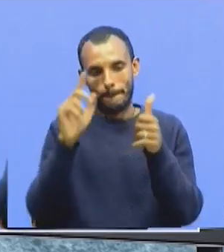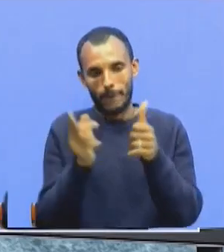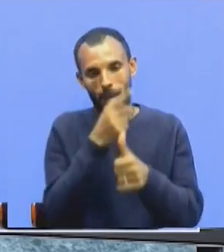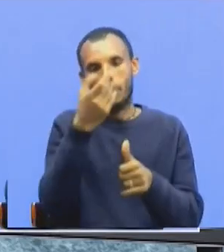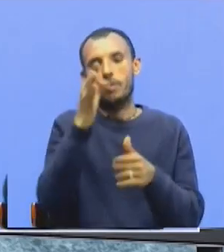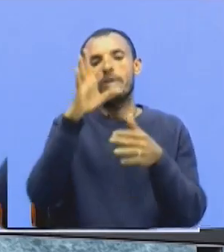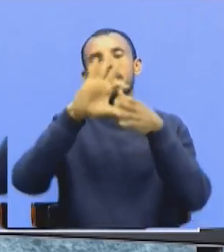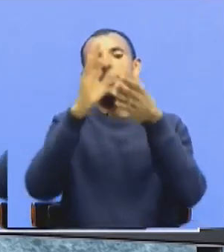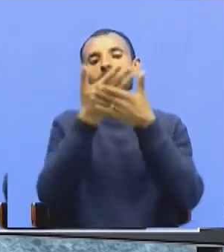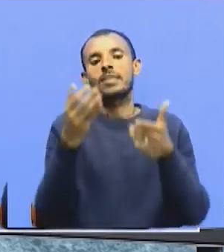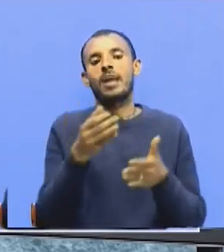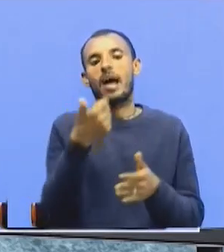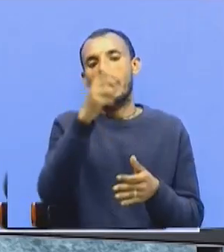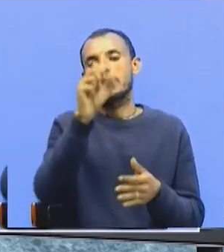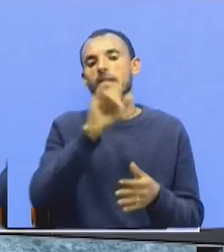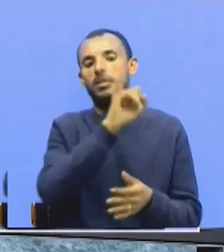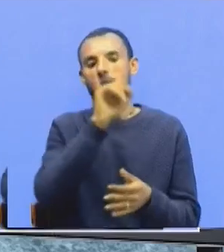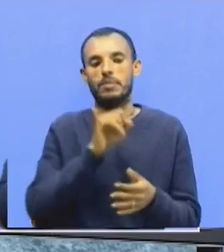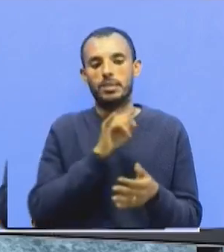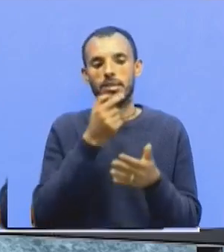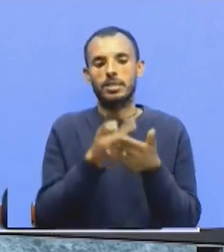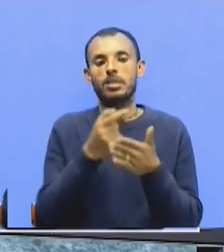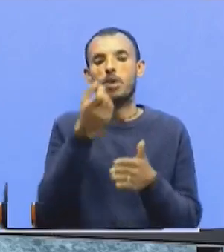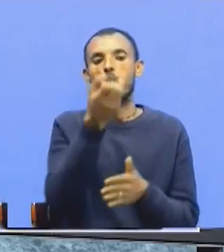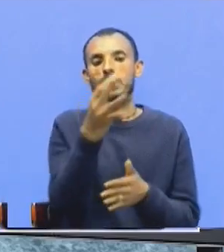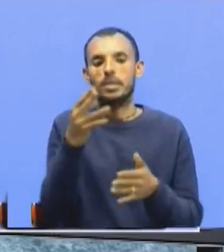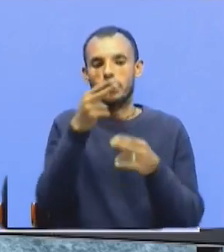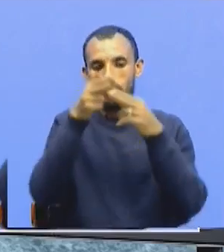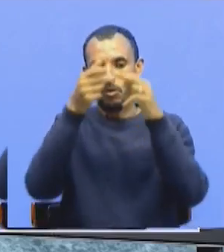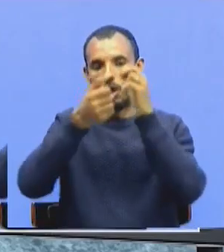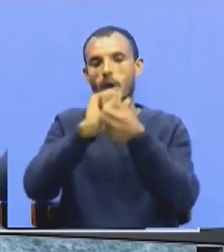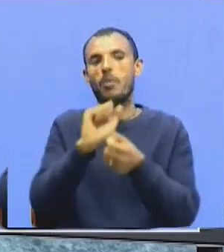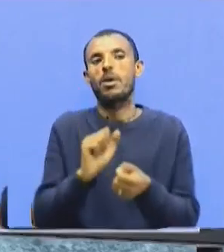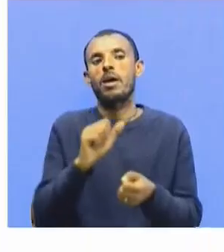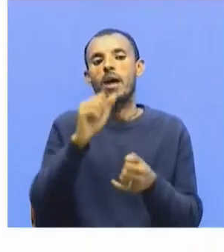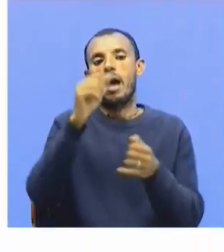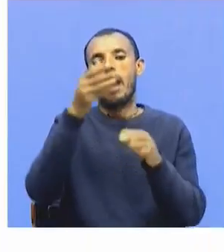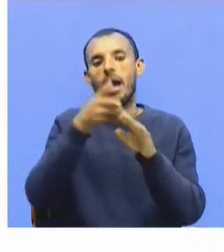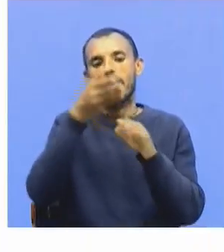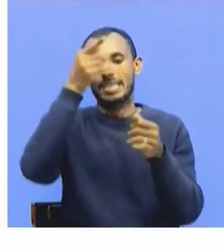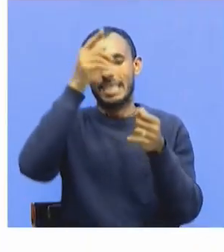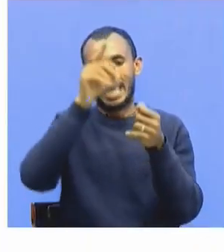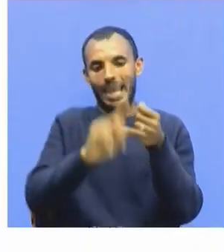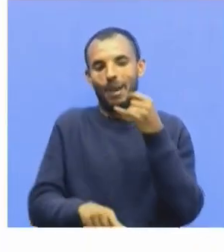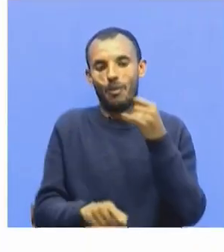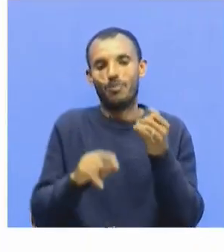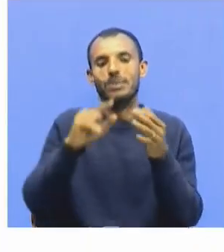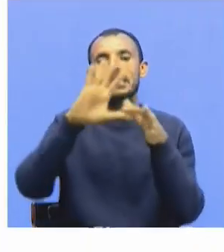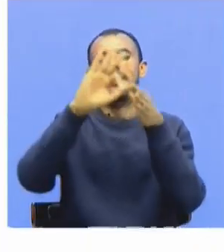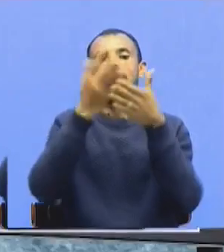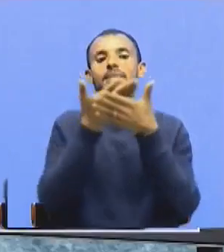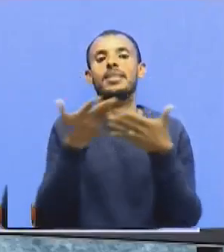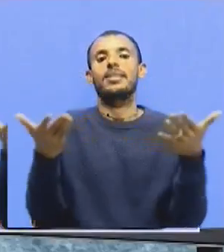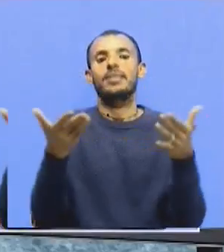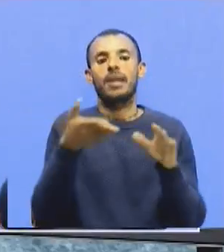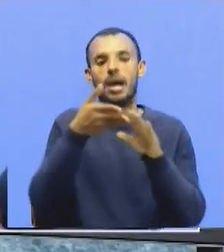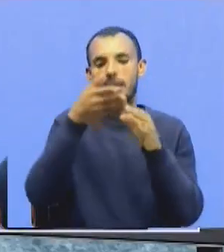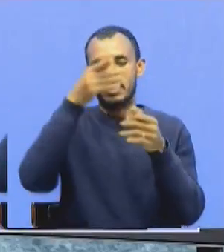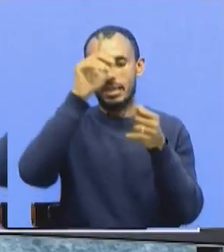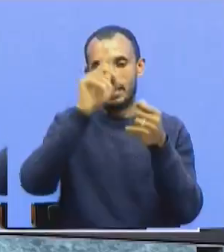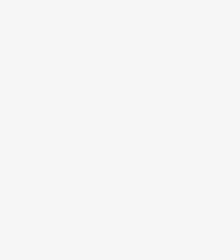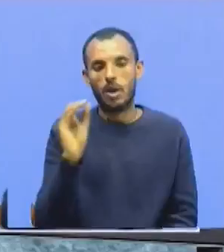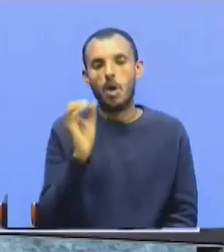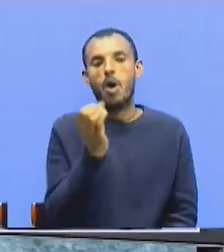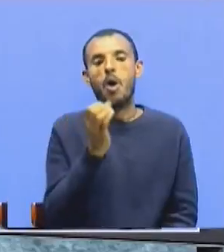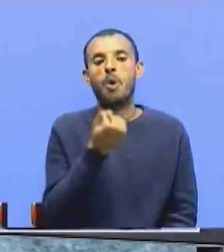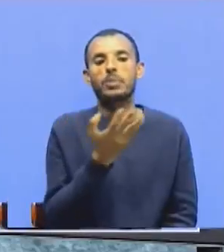subject. We can use this object pronoun at the end of the sentence. At the end of the